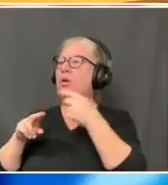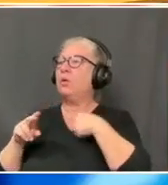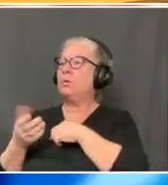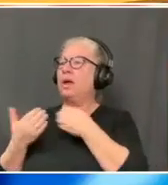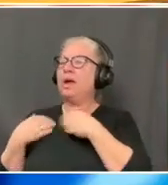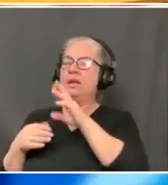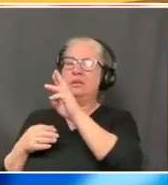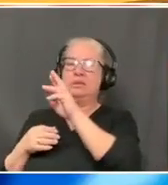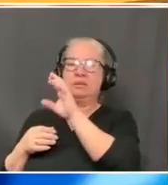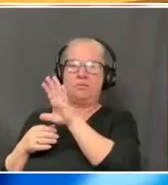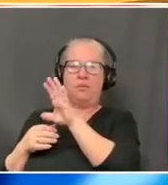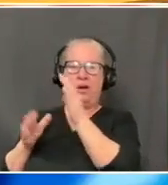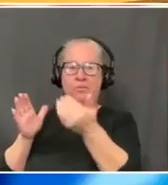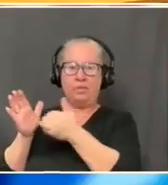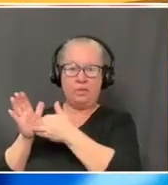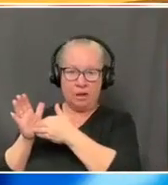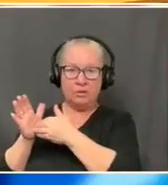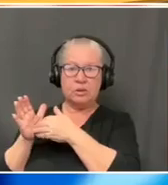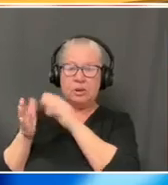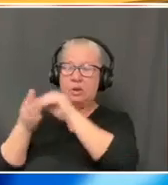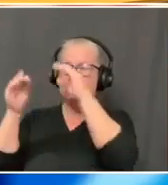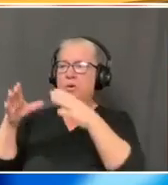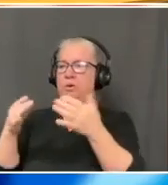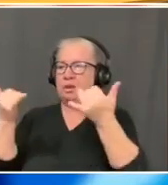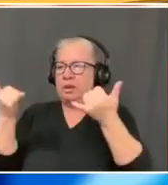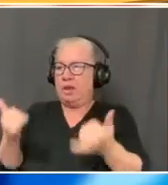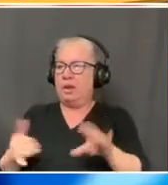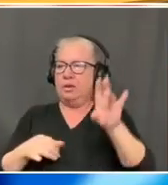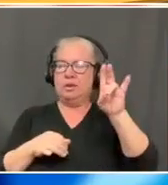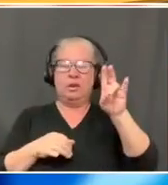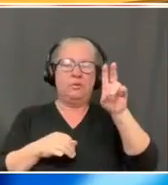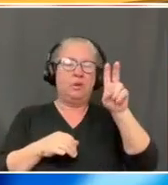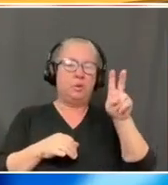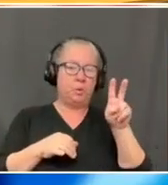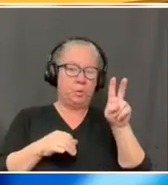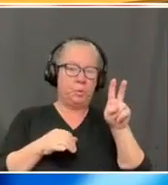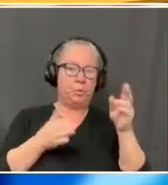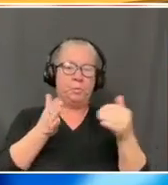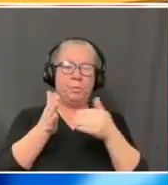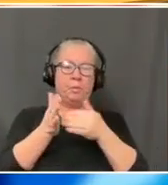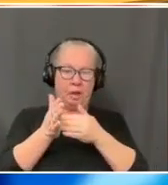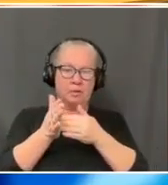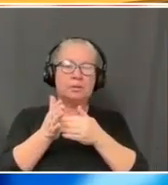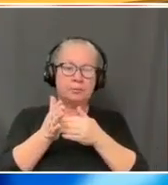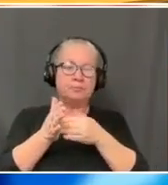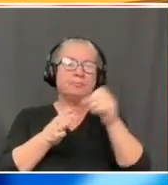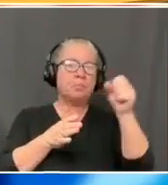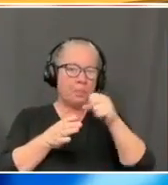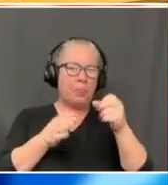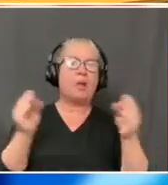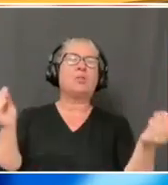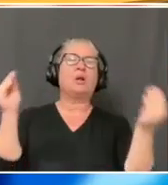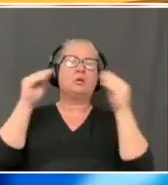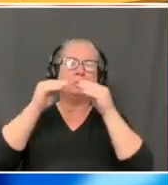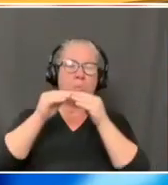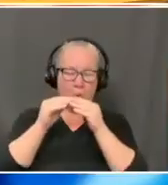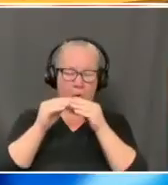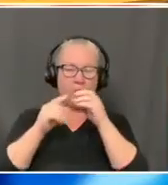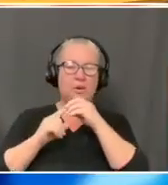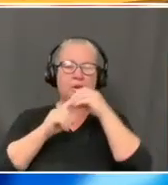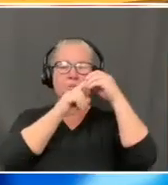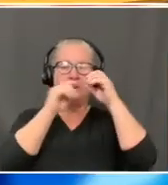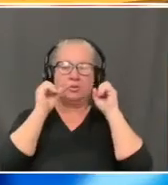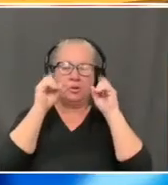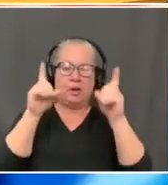to now about 72,000. So they represent a greater share, and they also happen to come with greater